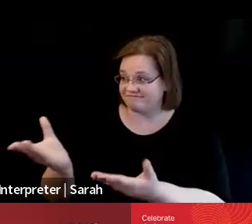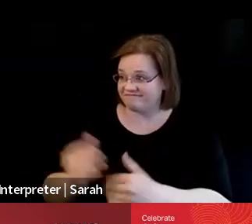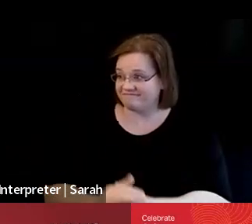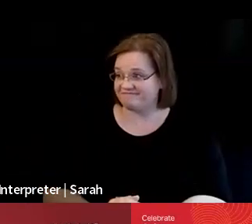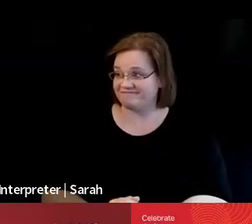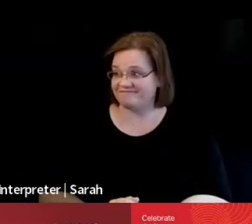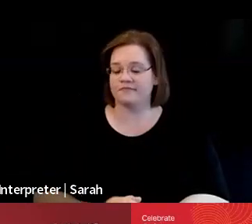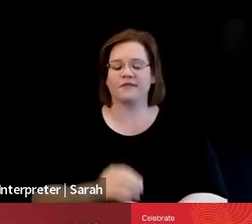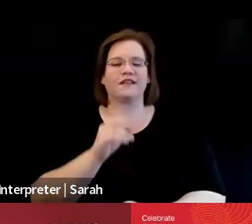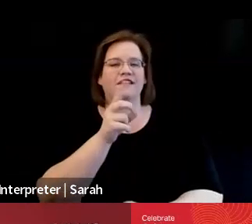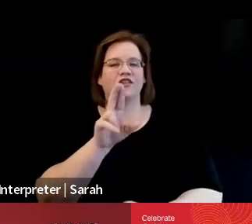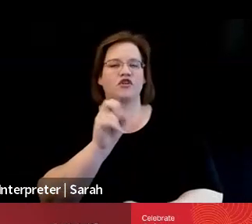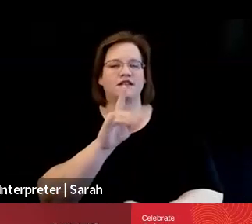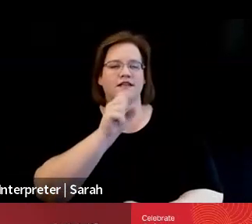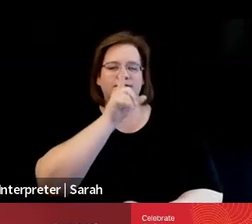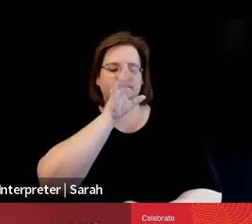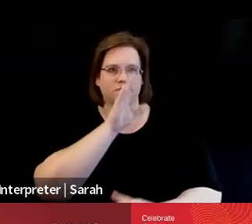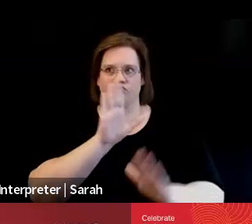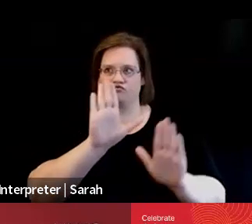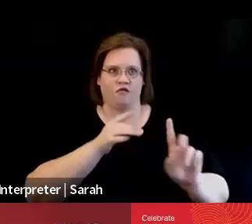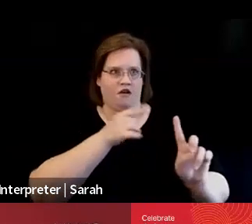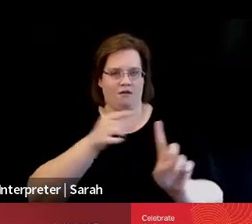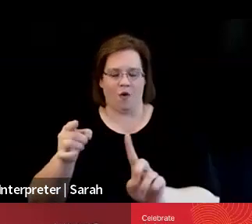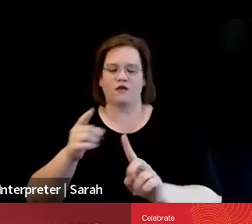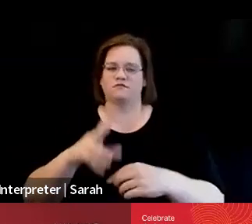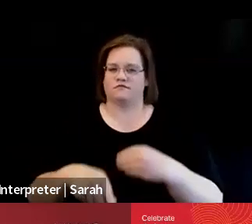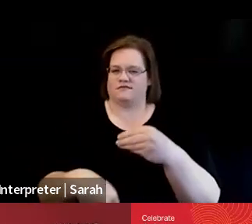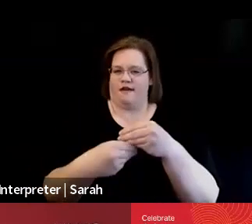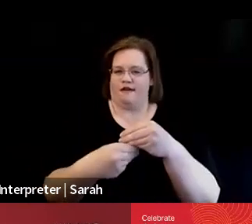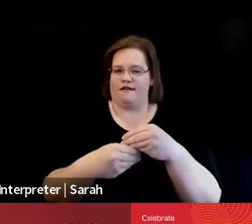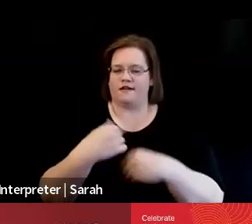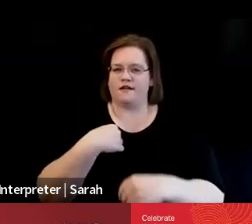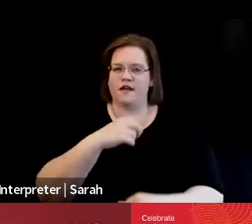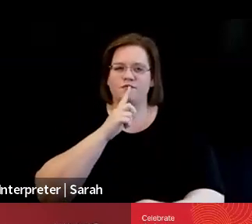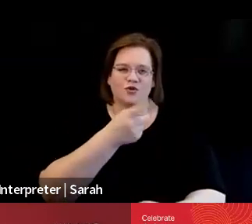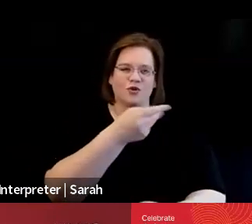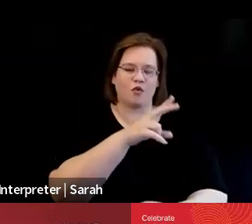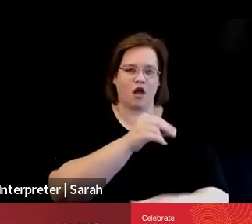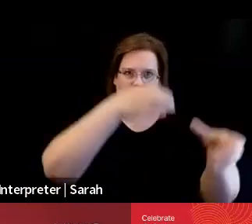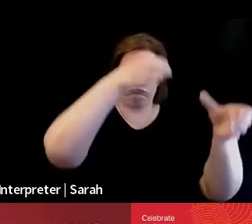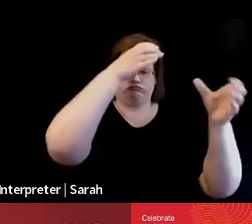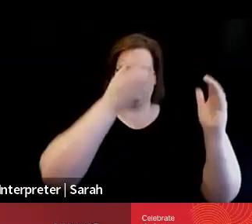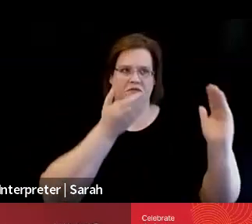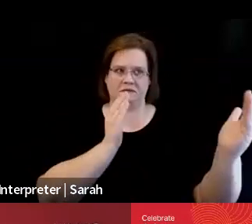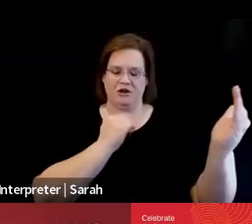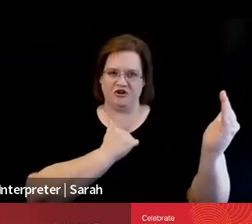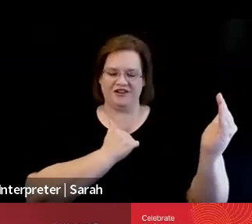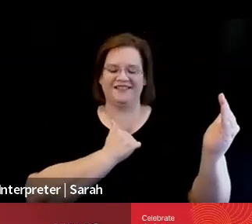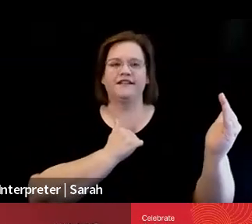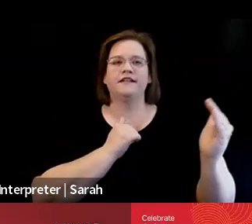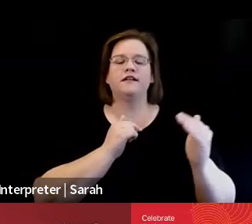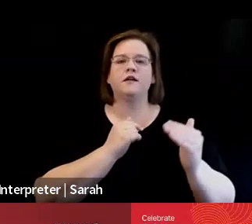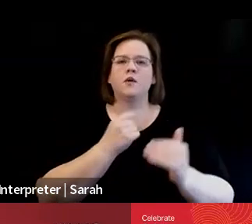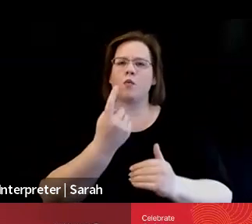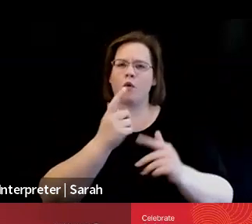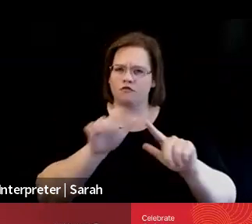These are great points. I would add to this that, and this is something that I'm sure Prado knows a lot more about than I do, but one of the challenges that